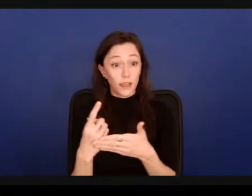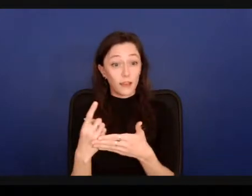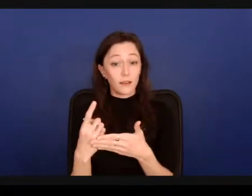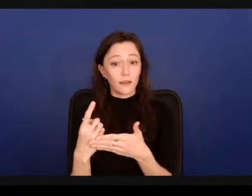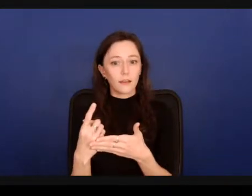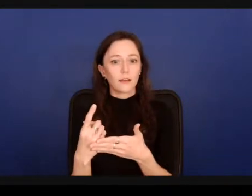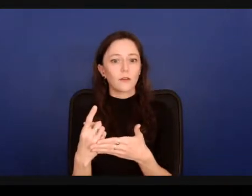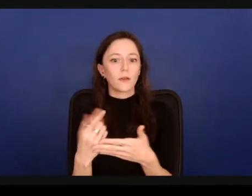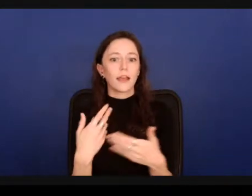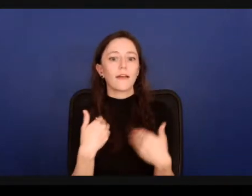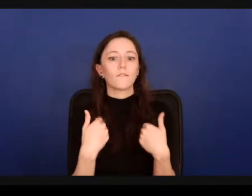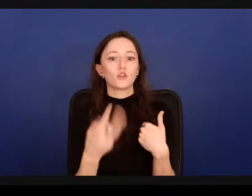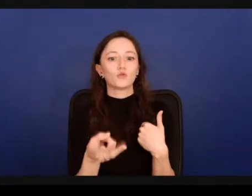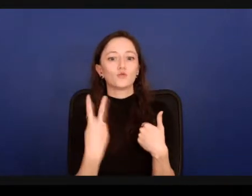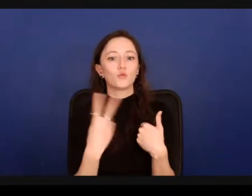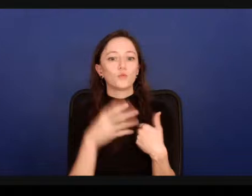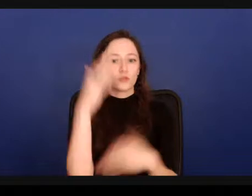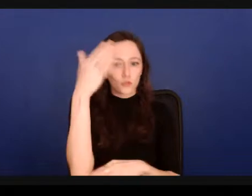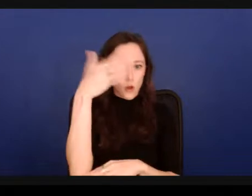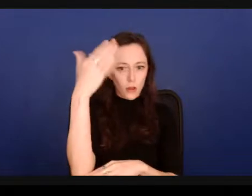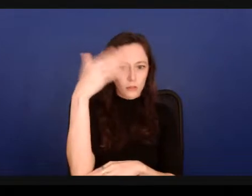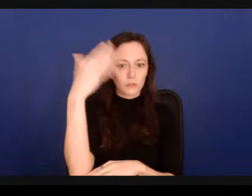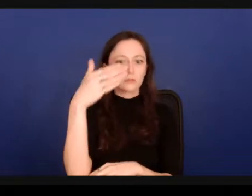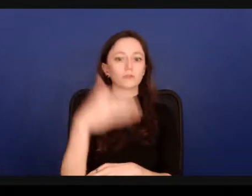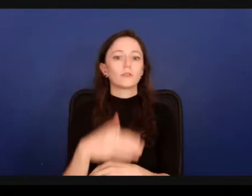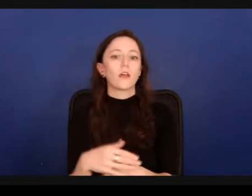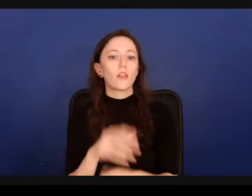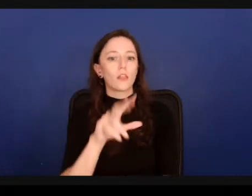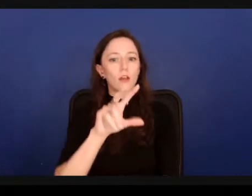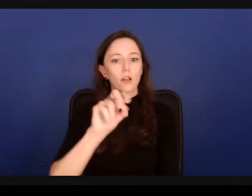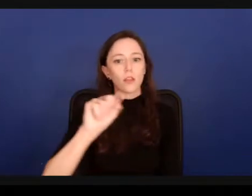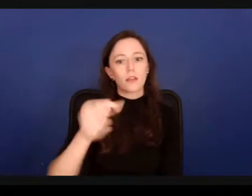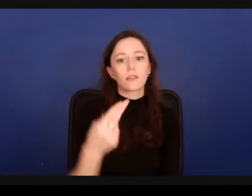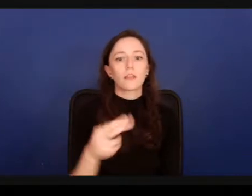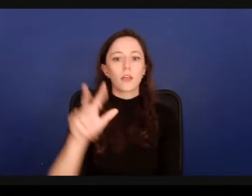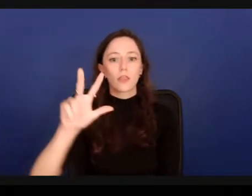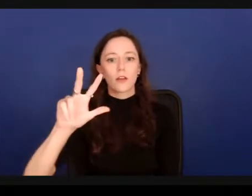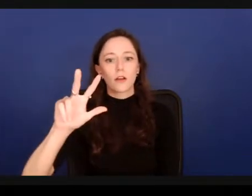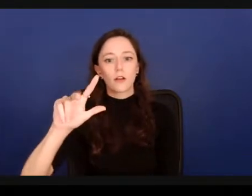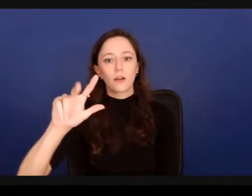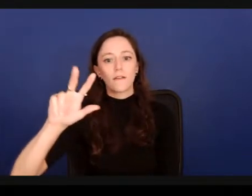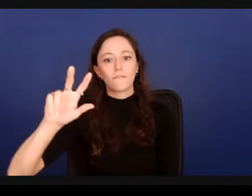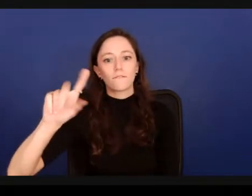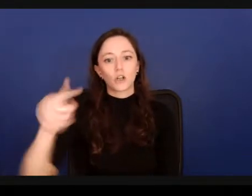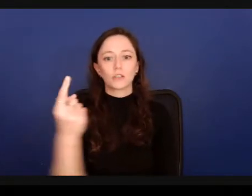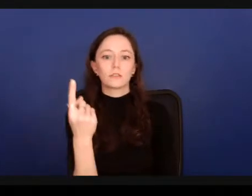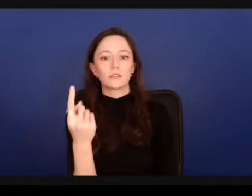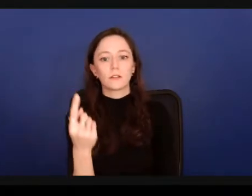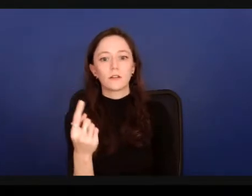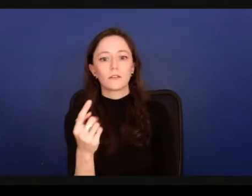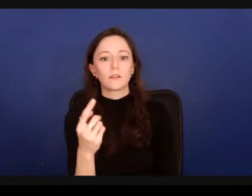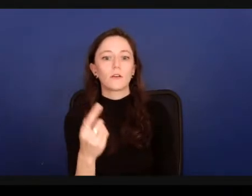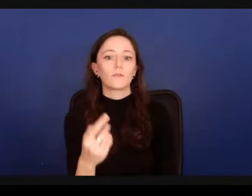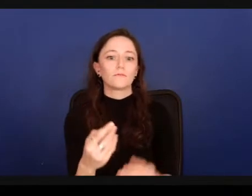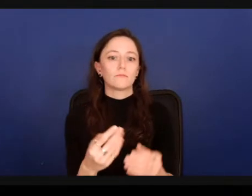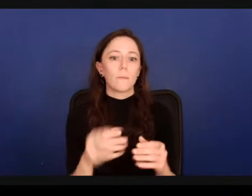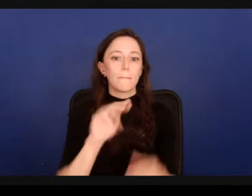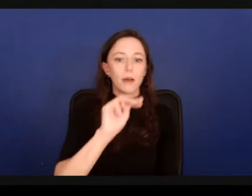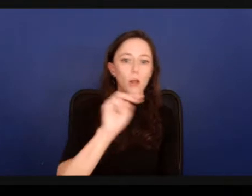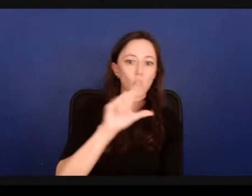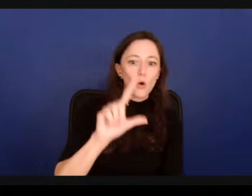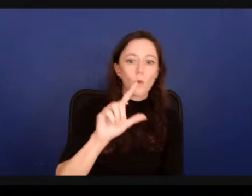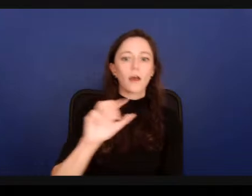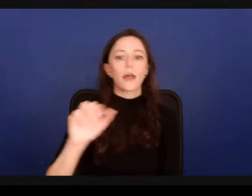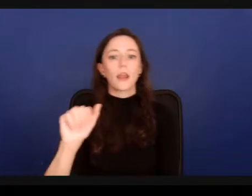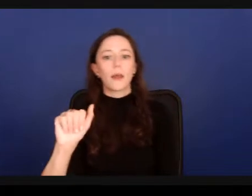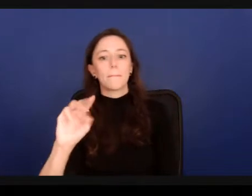31st in a national park for Mauna Loa and at UH for American Samoa. Right. Of the